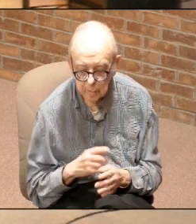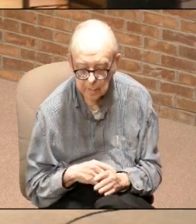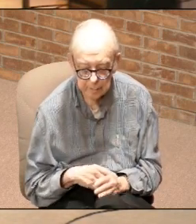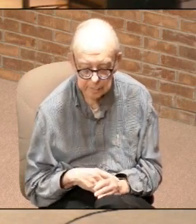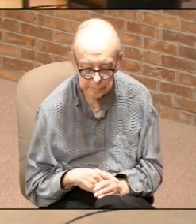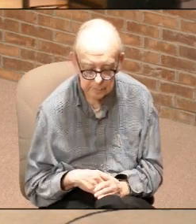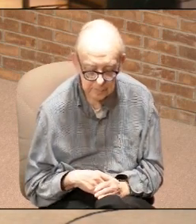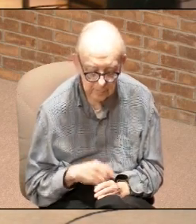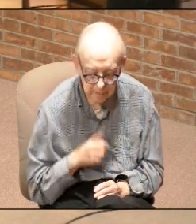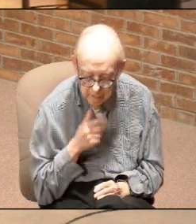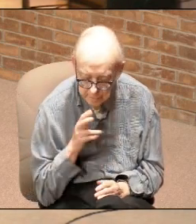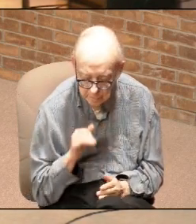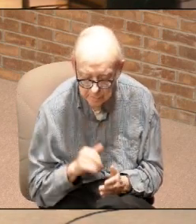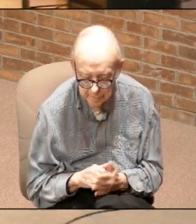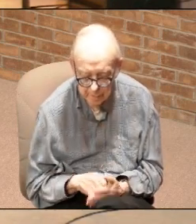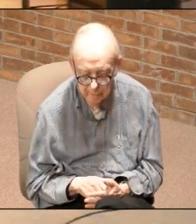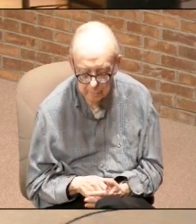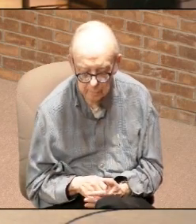i don't need that